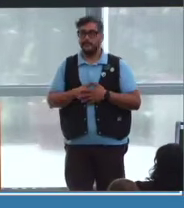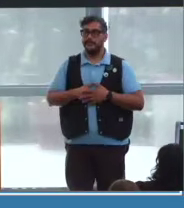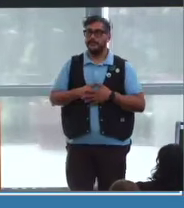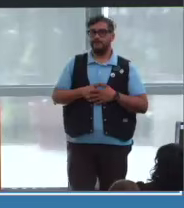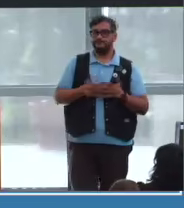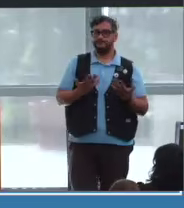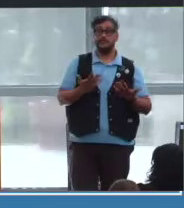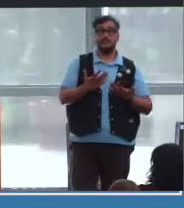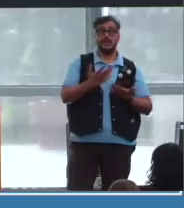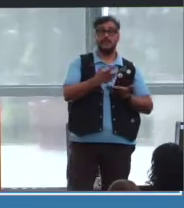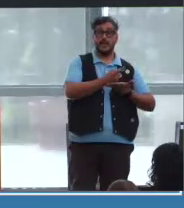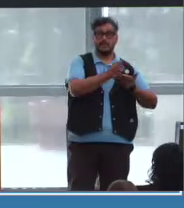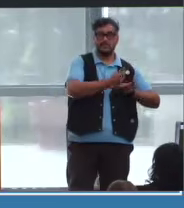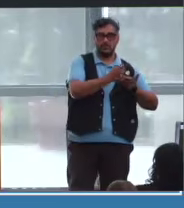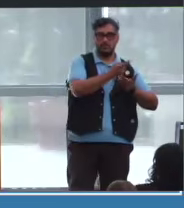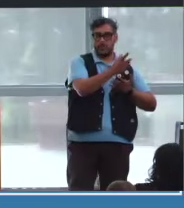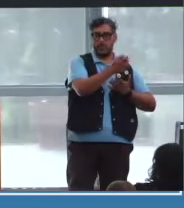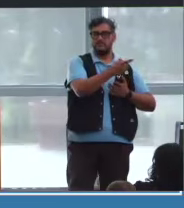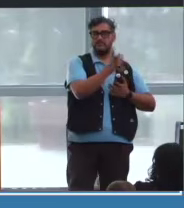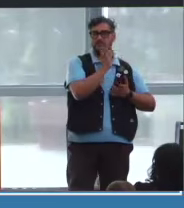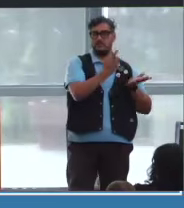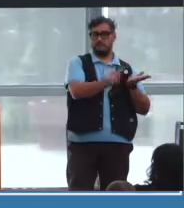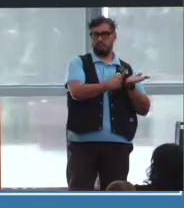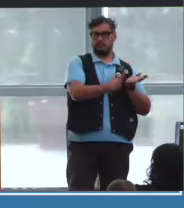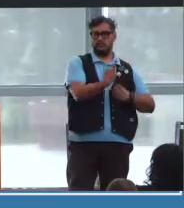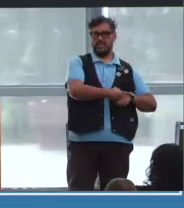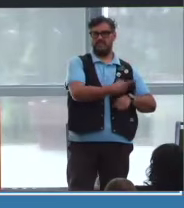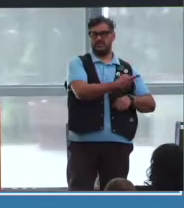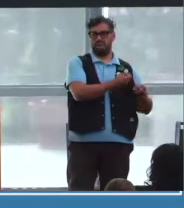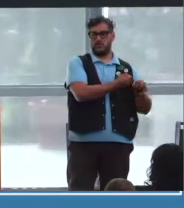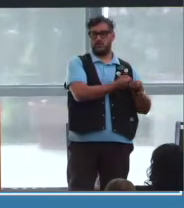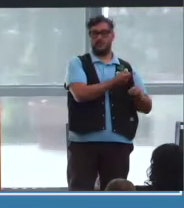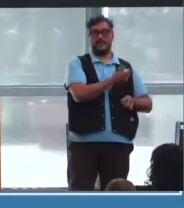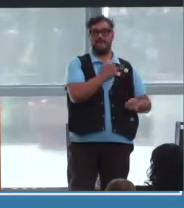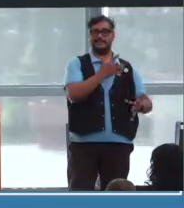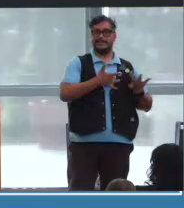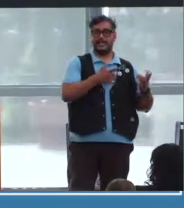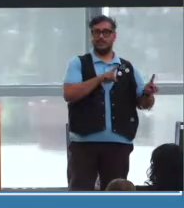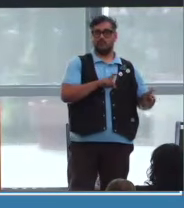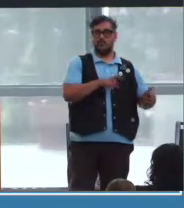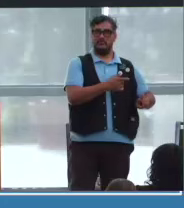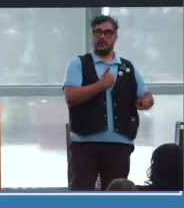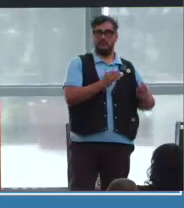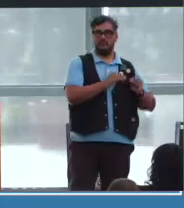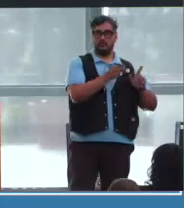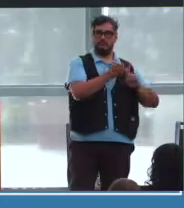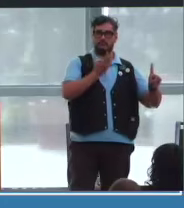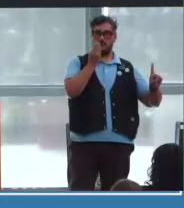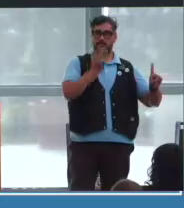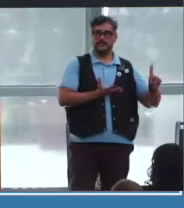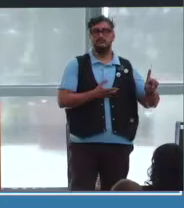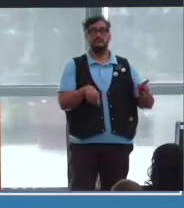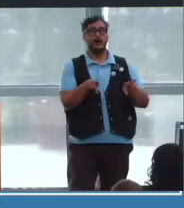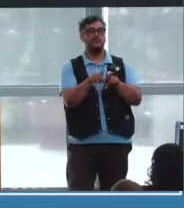Fate Therapeutics is going to speak today. They're one of our sponsors. They have an exciting trial. They have information about that. They're also